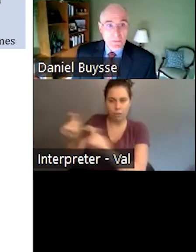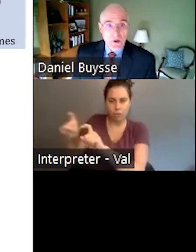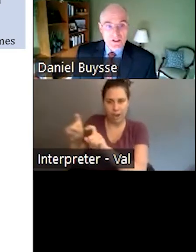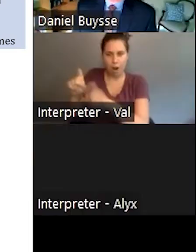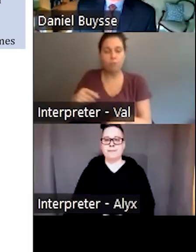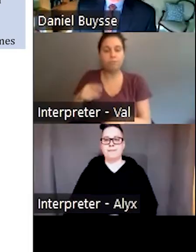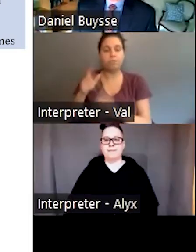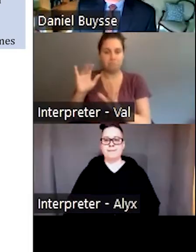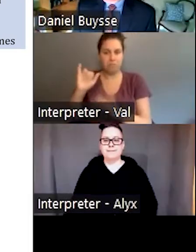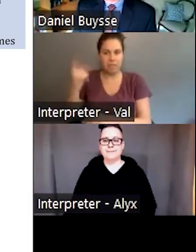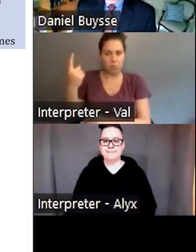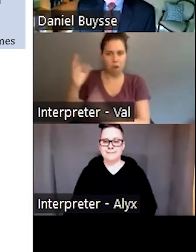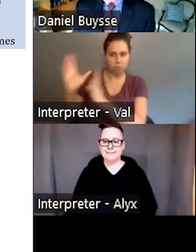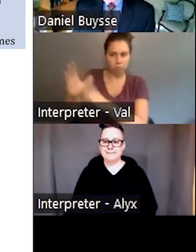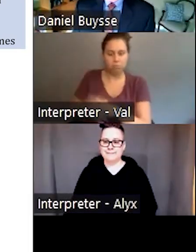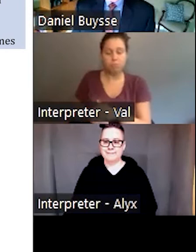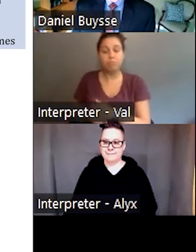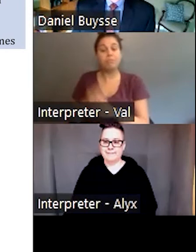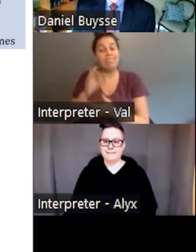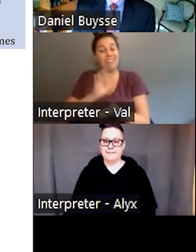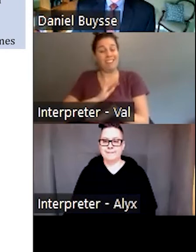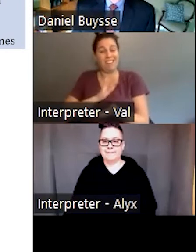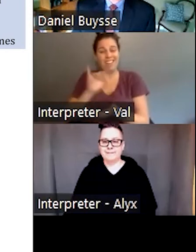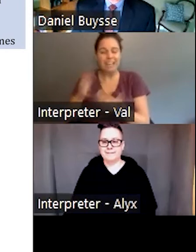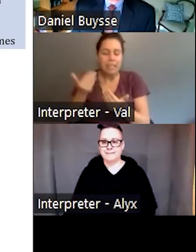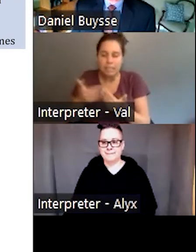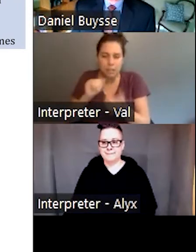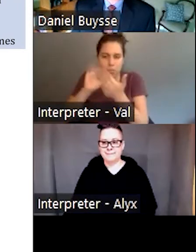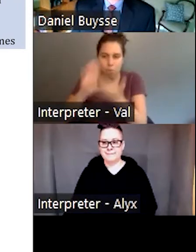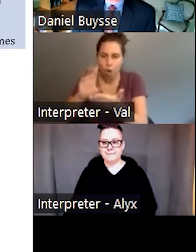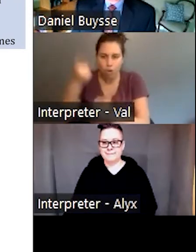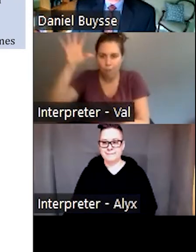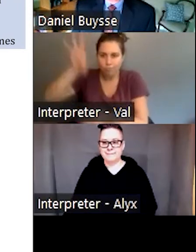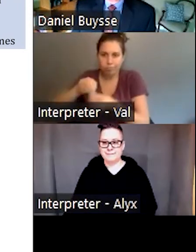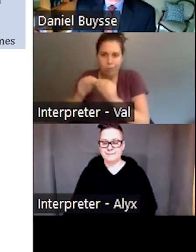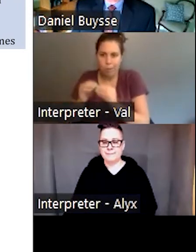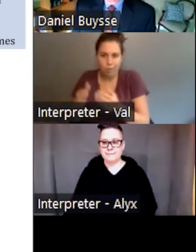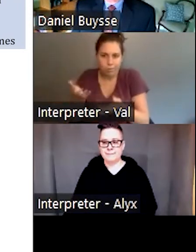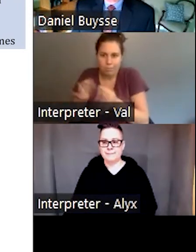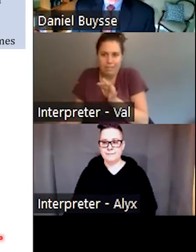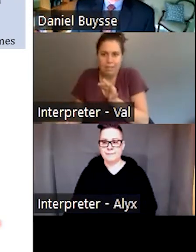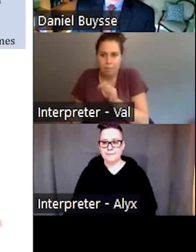So what's nice about this is that it's a very easy approach. But again, some of the